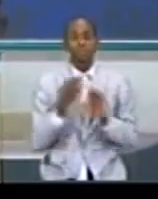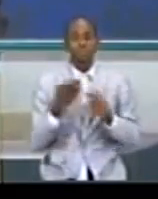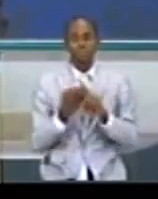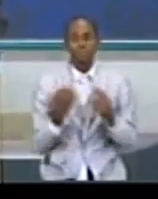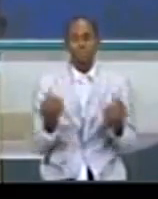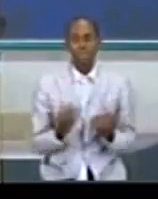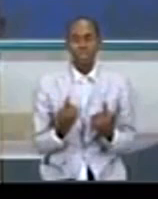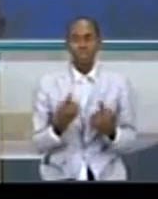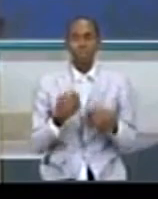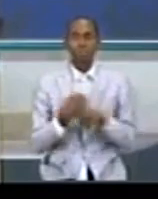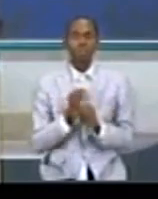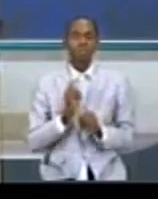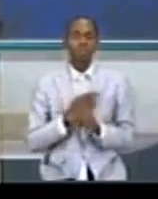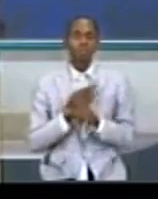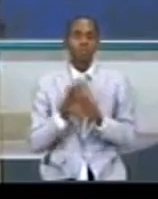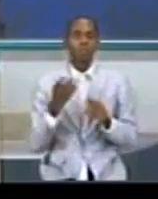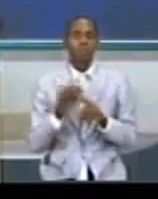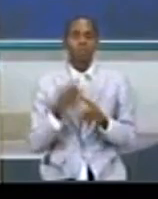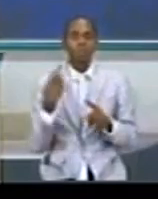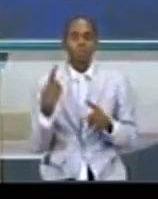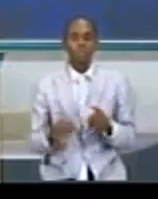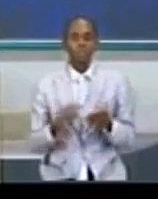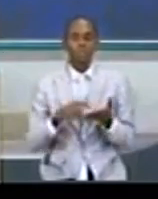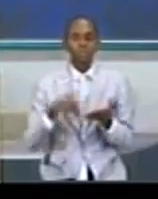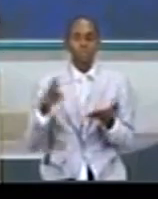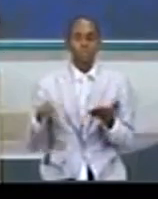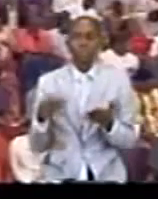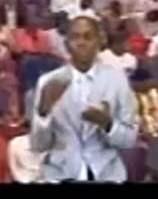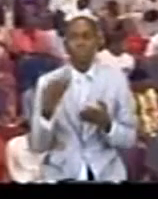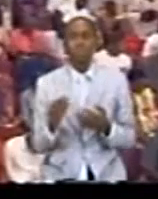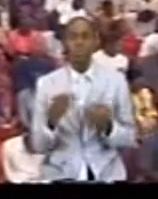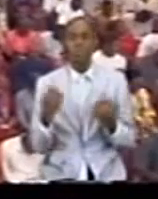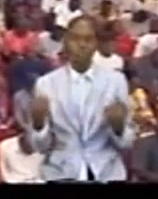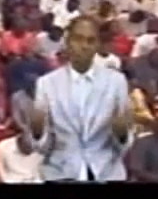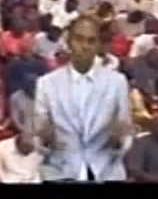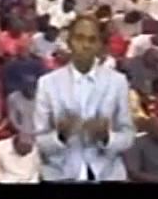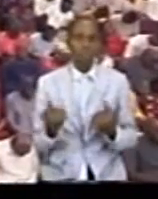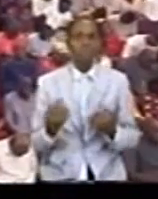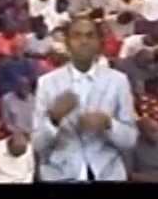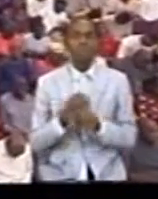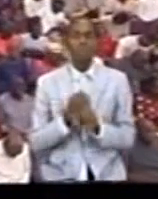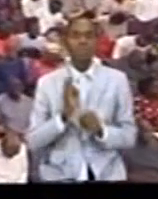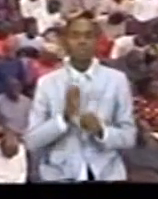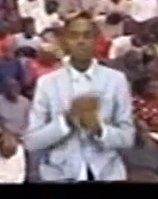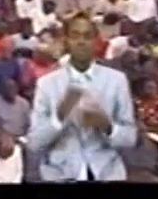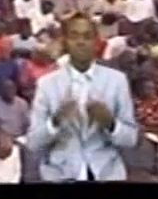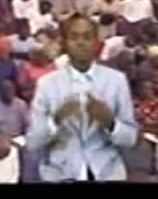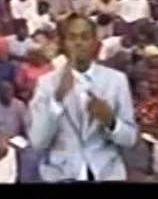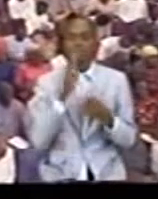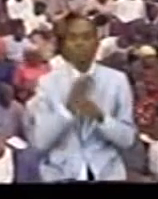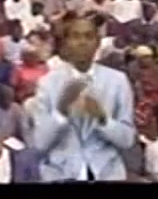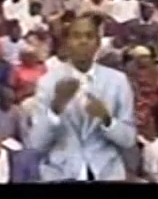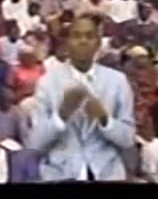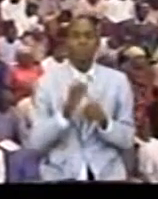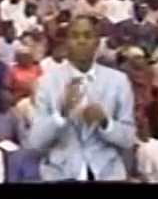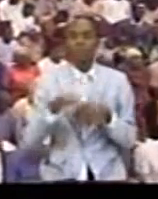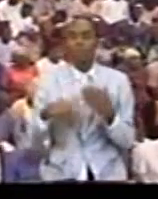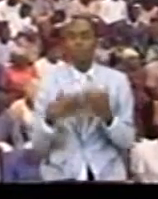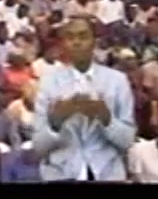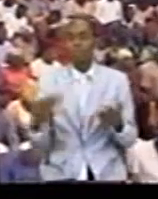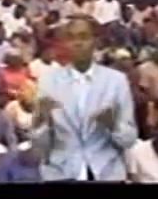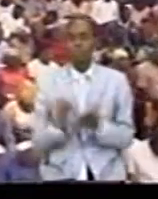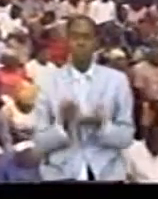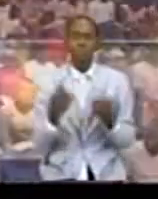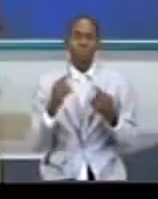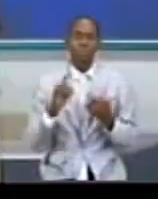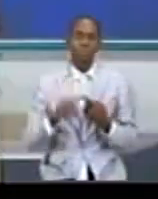the consequence of sin. It makes us free from all the things that came upon us in the fall